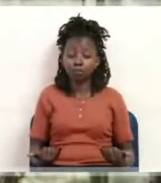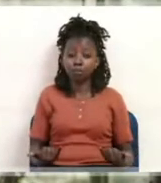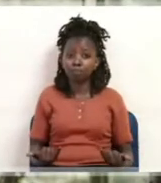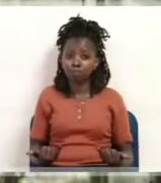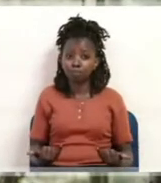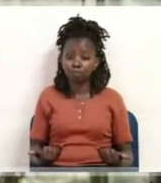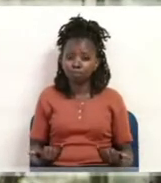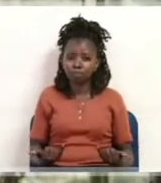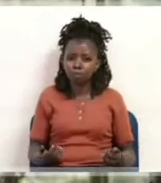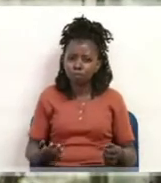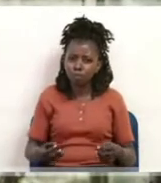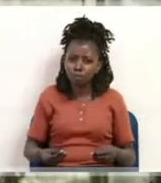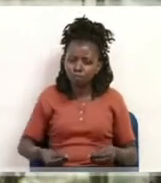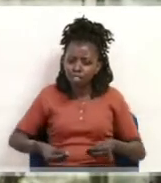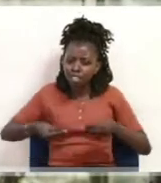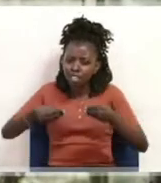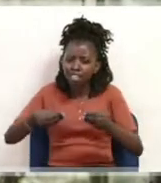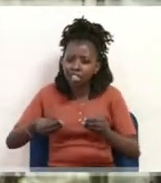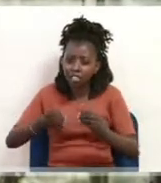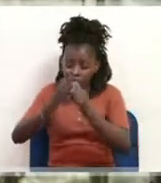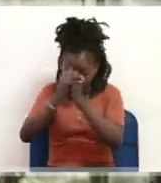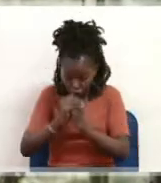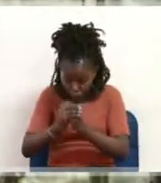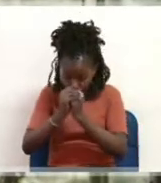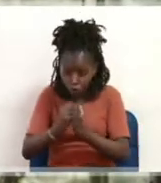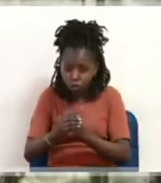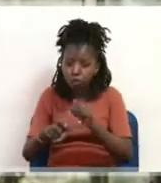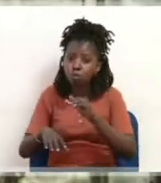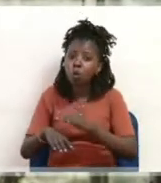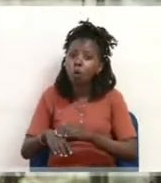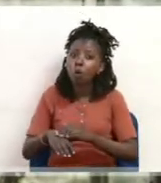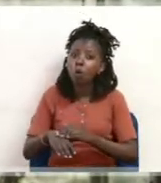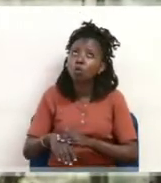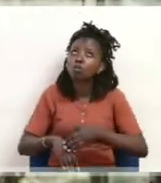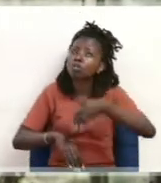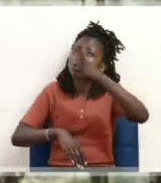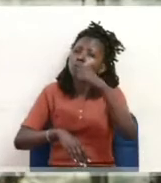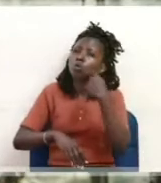Place your worship on the one who is worthy of all your attention.